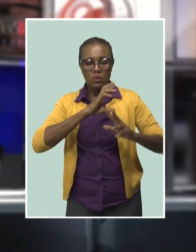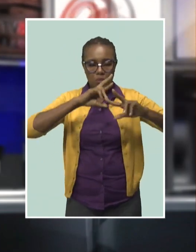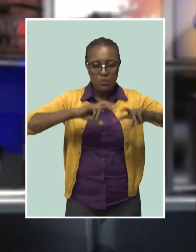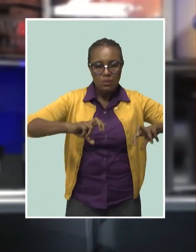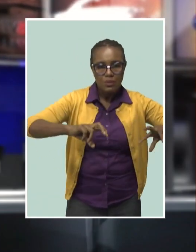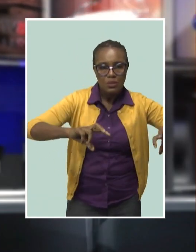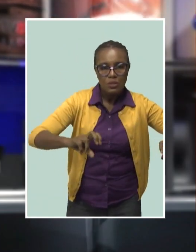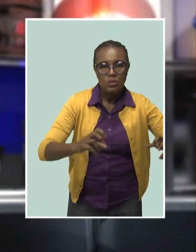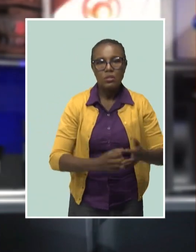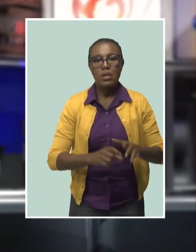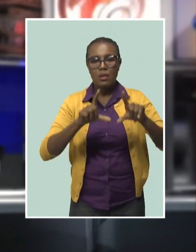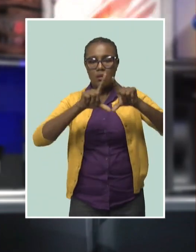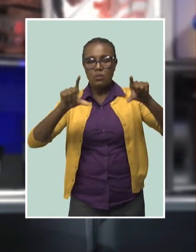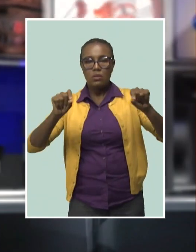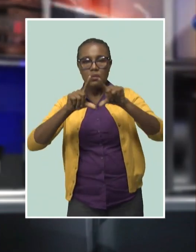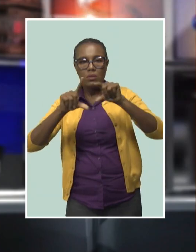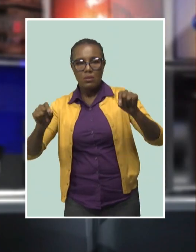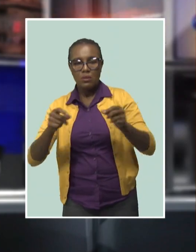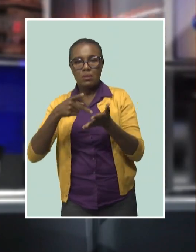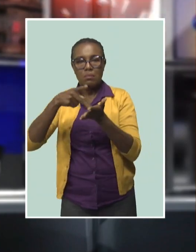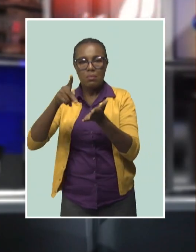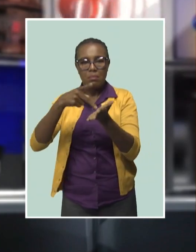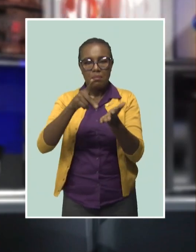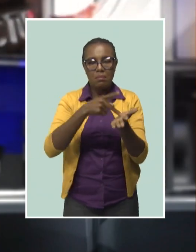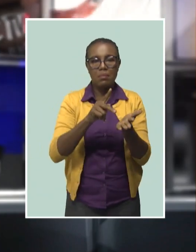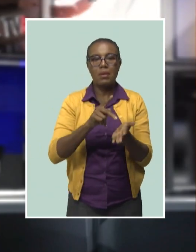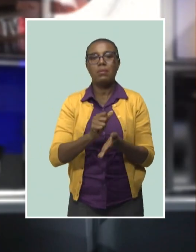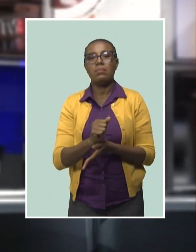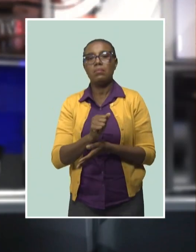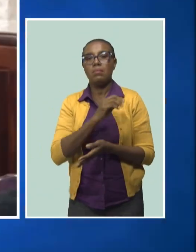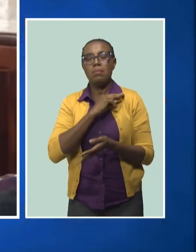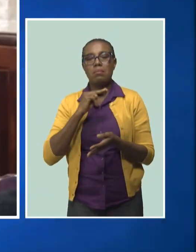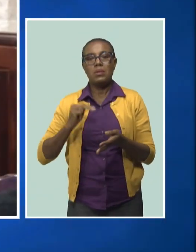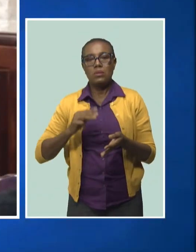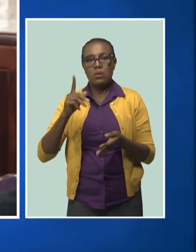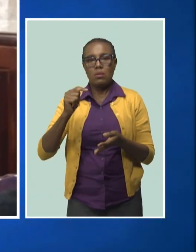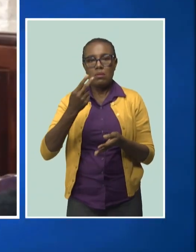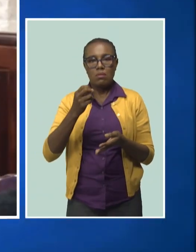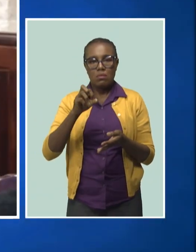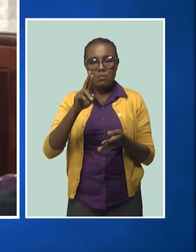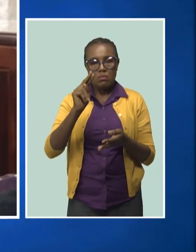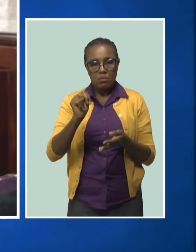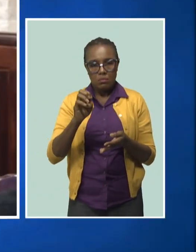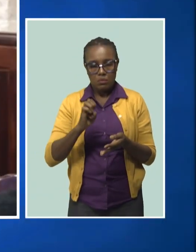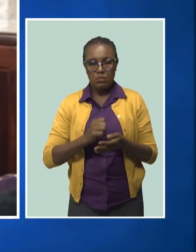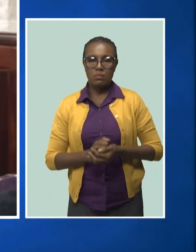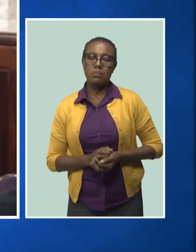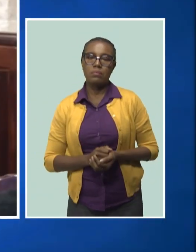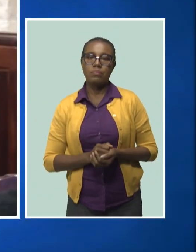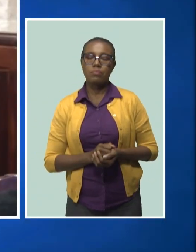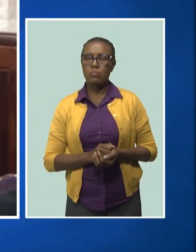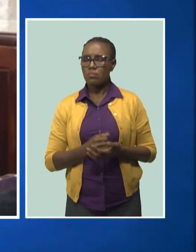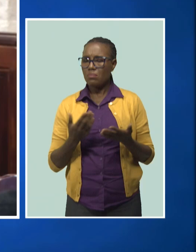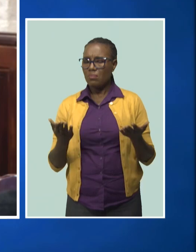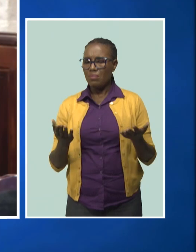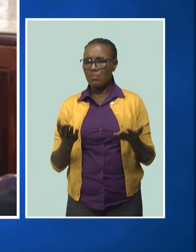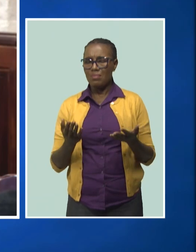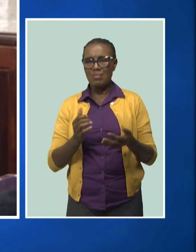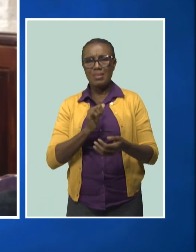the attorney acting on behalf of the clients. Why would the attorney hold the funds for 4